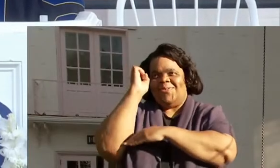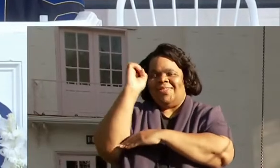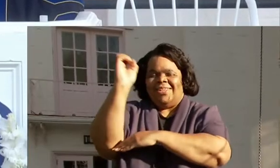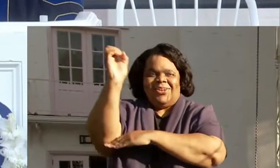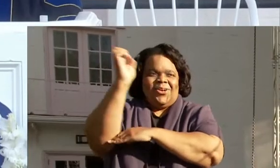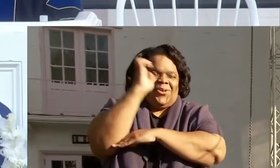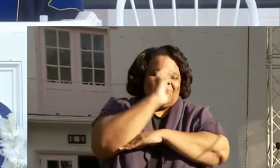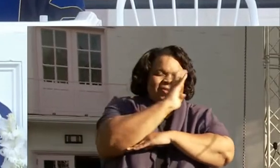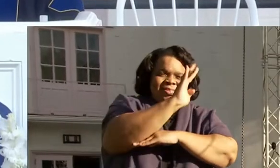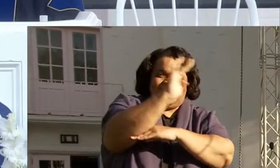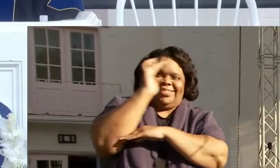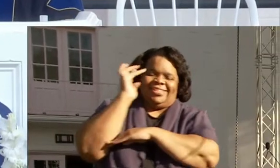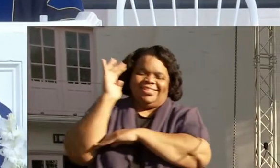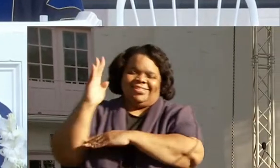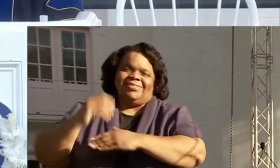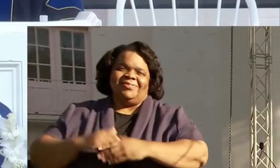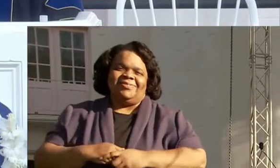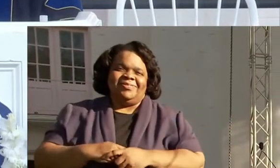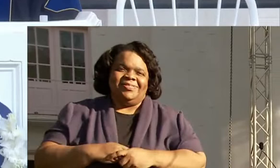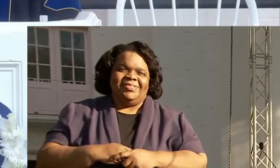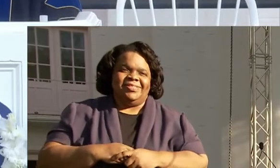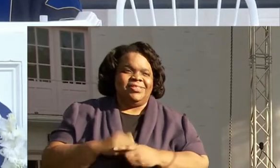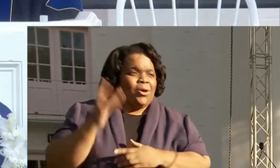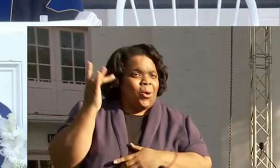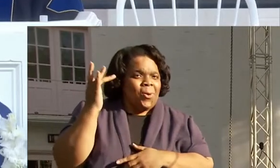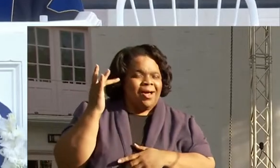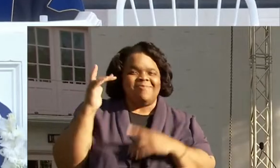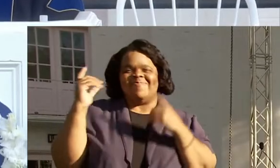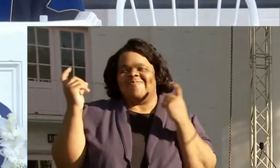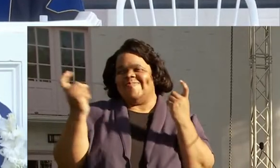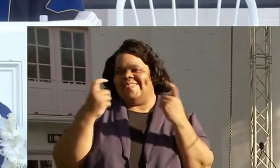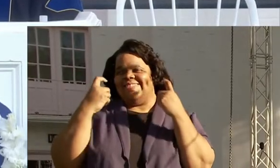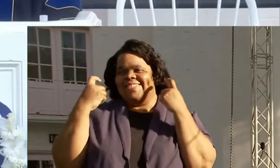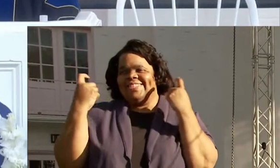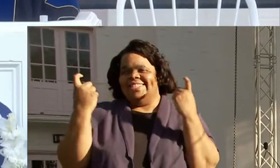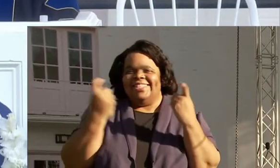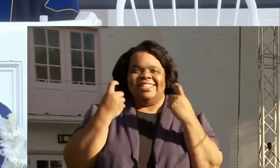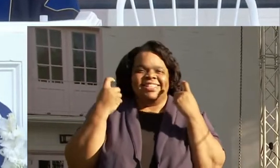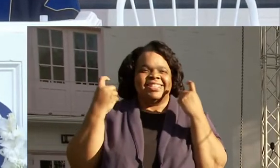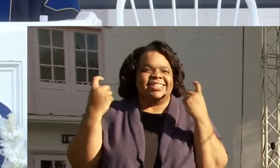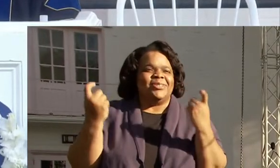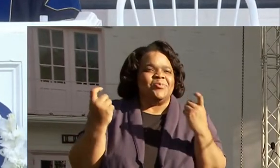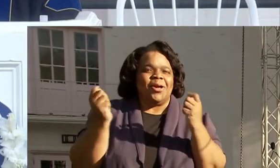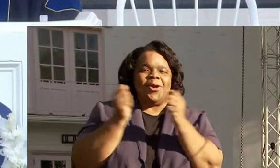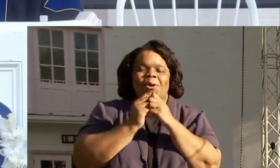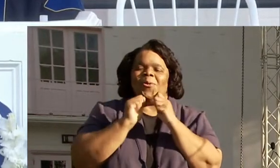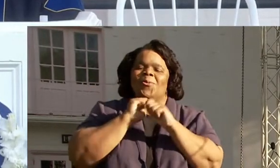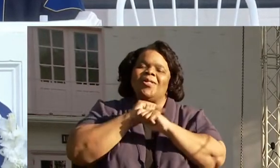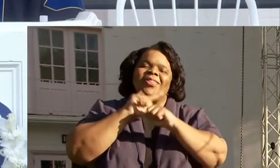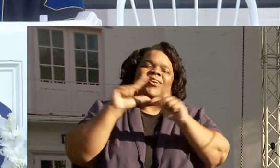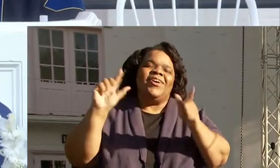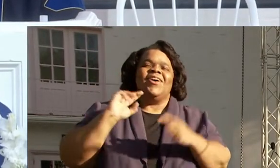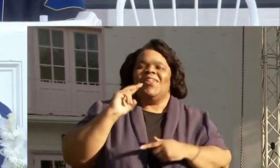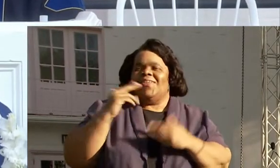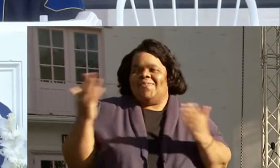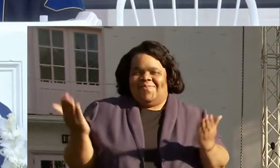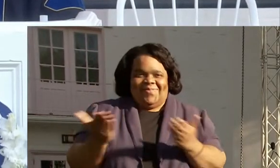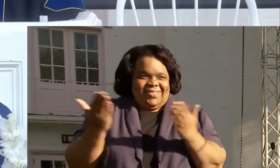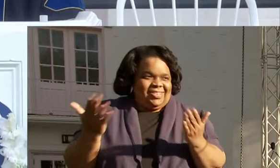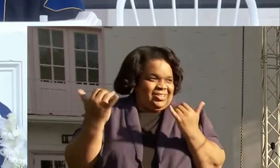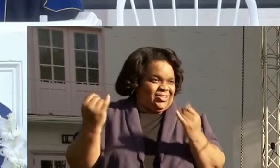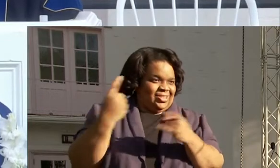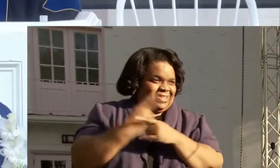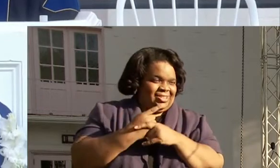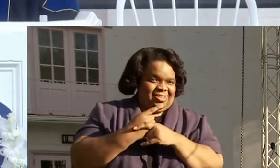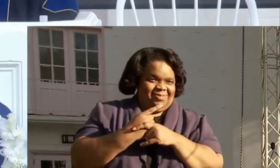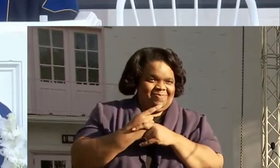of the Oaks to celebrate with all of us who are assembled here today.